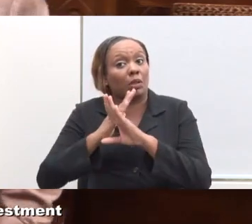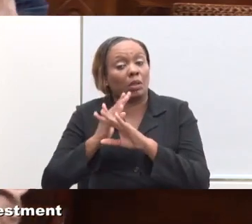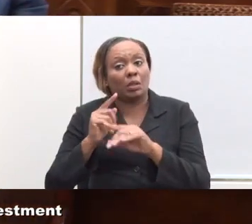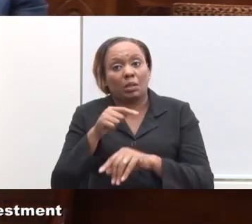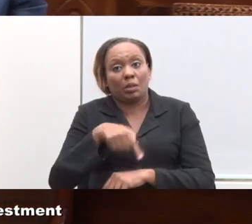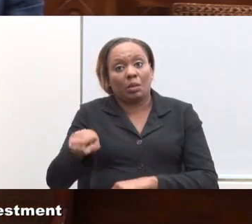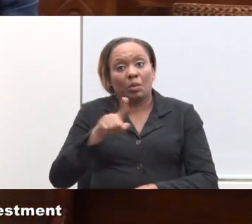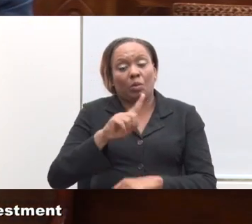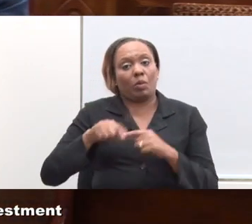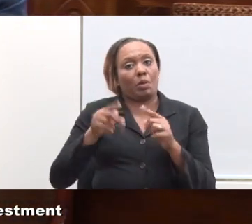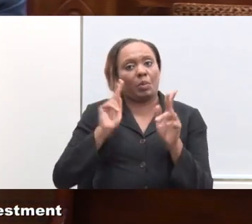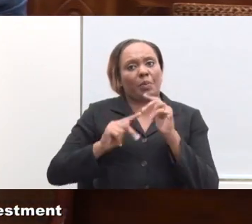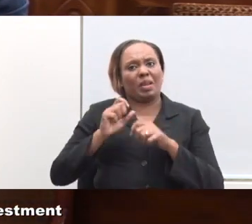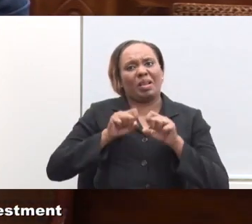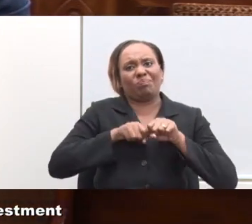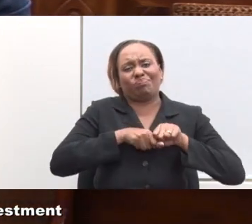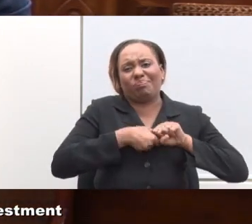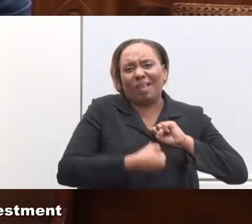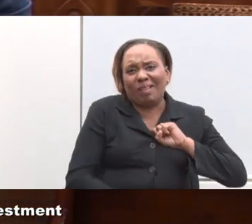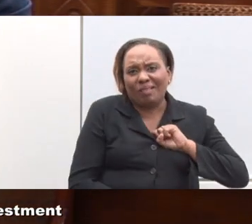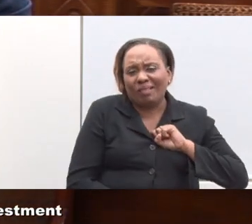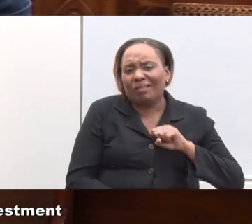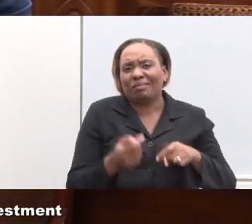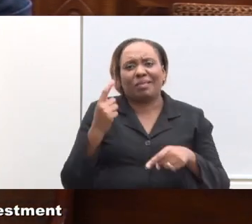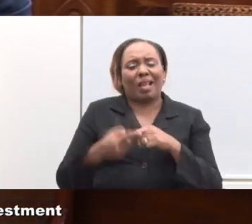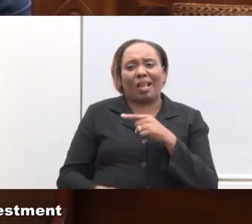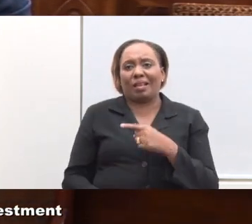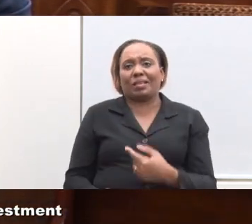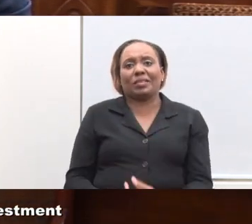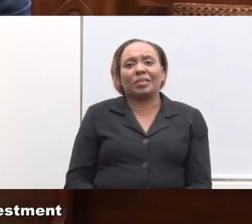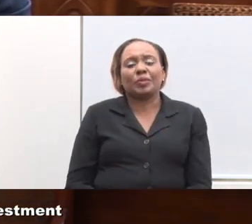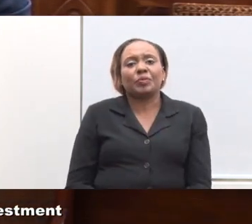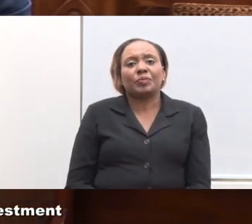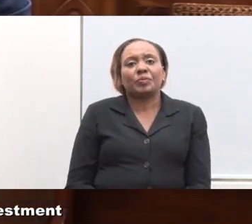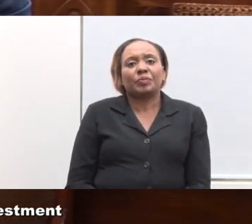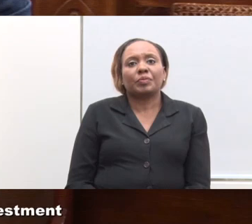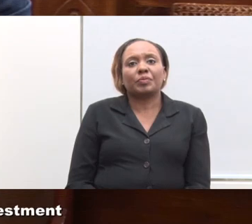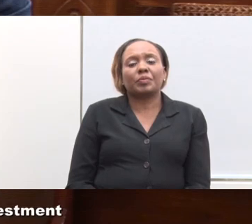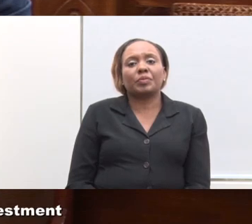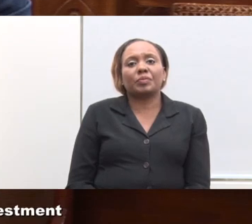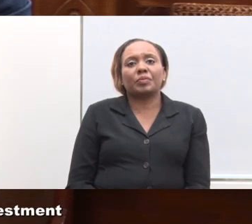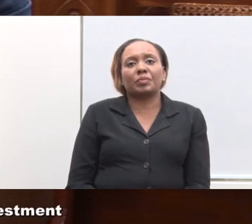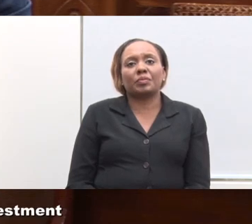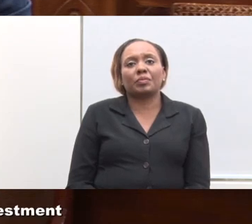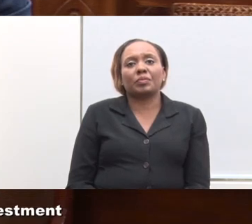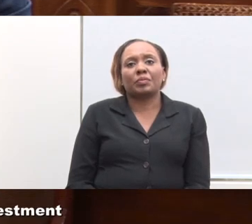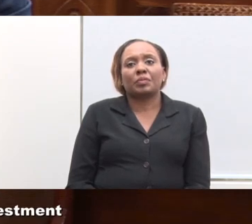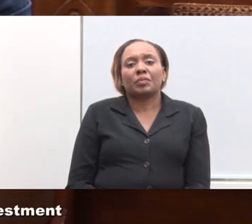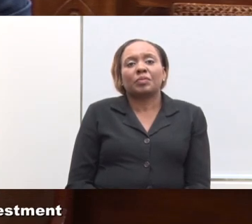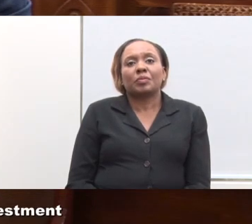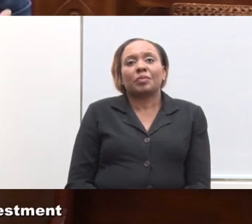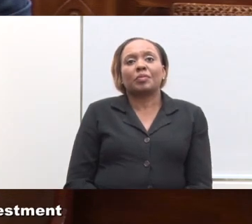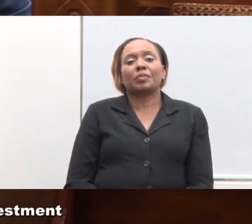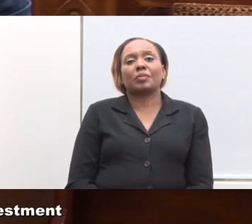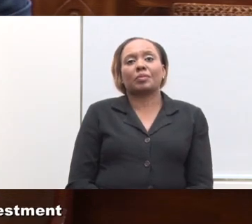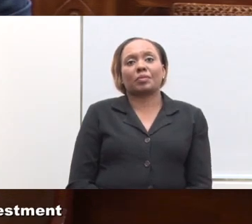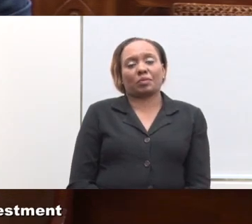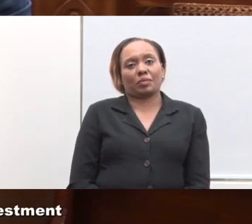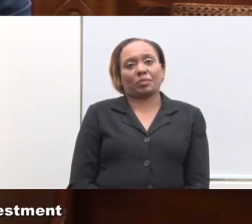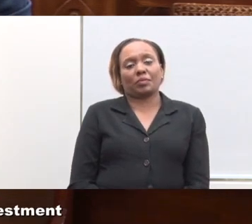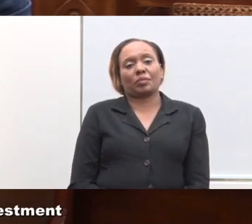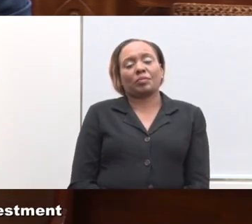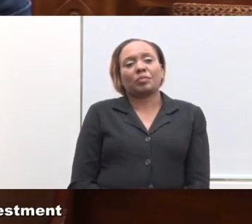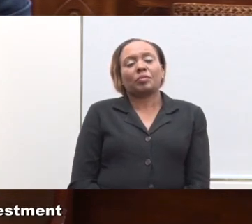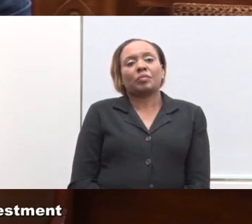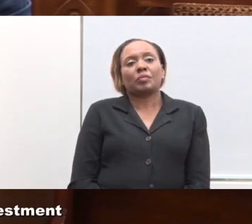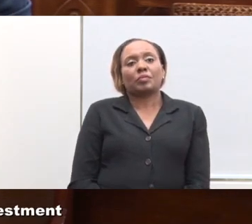suffering. Can't. And to the extent that there are people, because I make the point all the